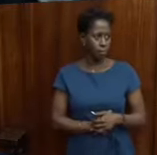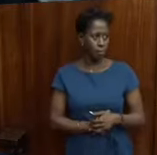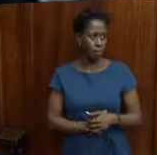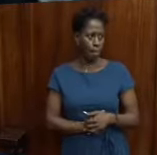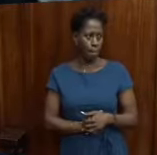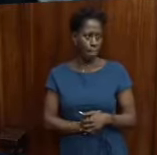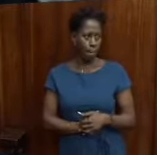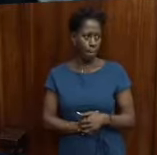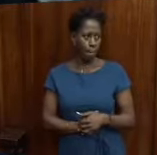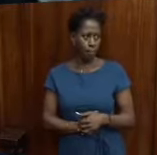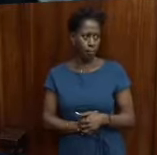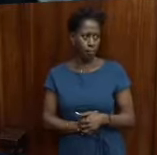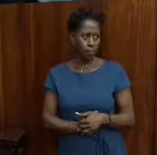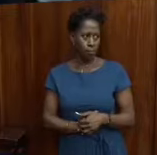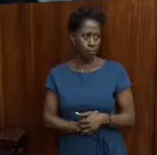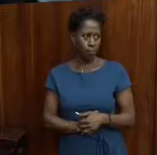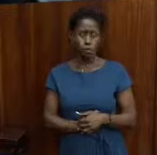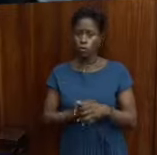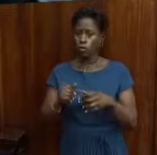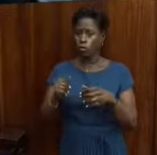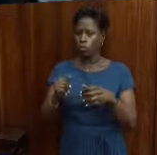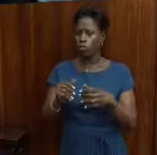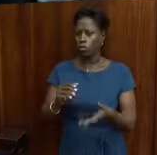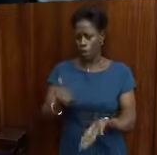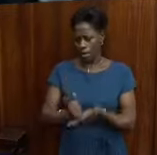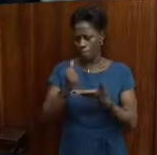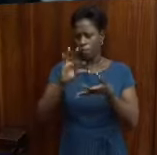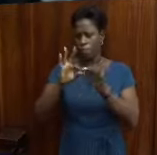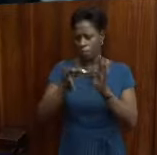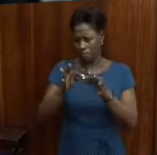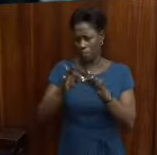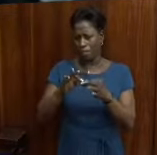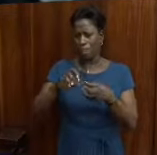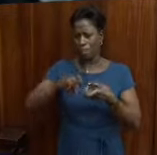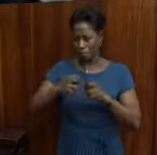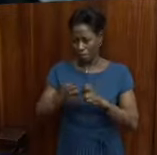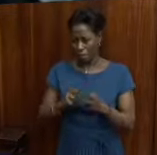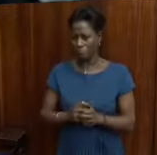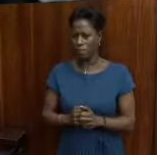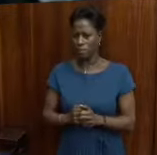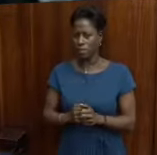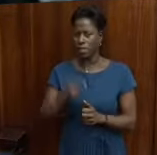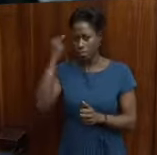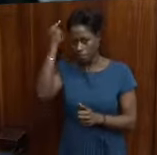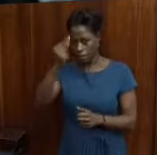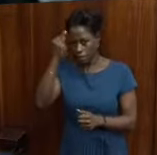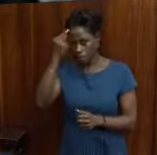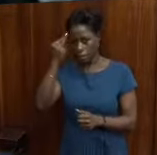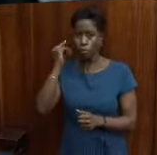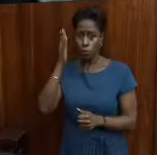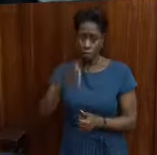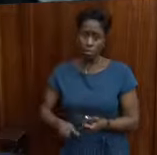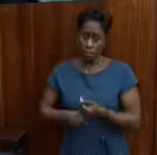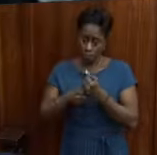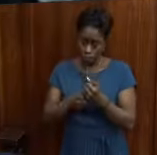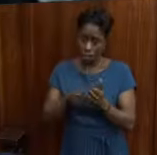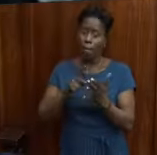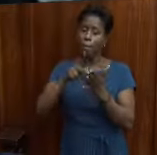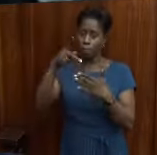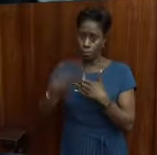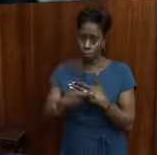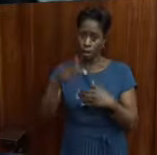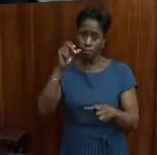In addressing these deficiencies, my government will not duplicate existing initiatives, but will support the ones that work and supplement them